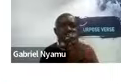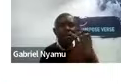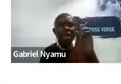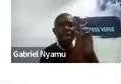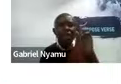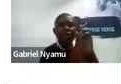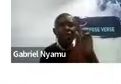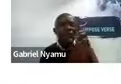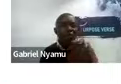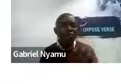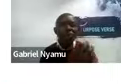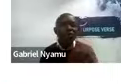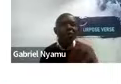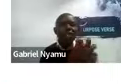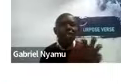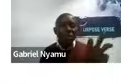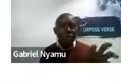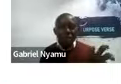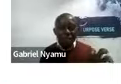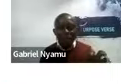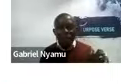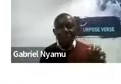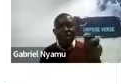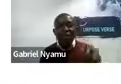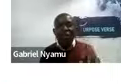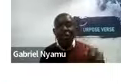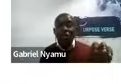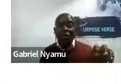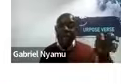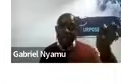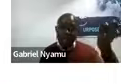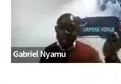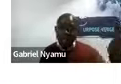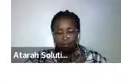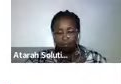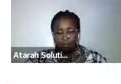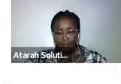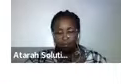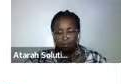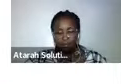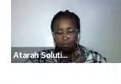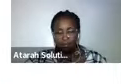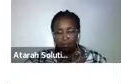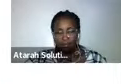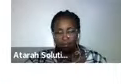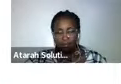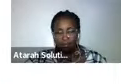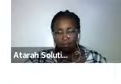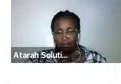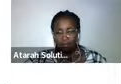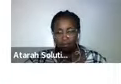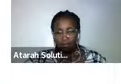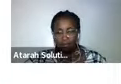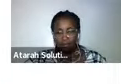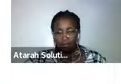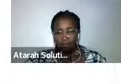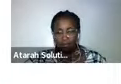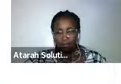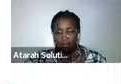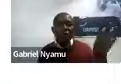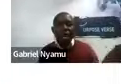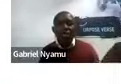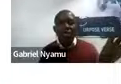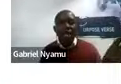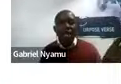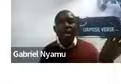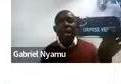Now, first of all, before getting to the job description, you need first of all to focus on the individual employee. I believe this could be a HR who is talking about this. So